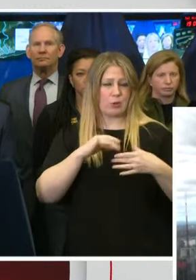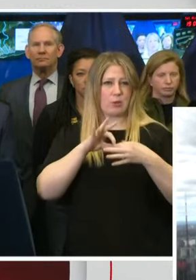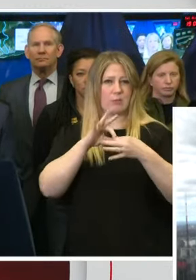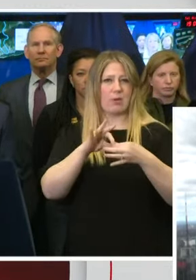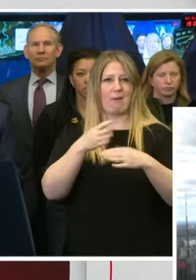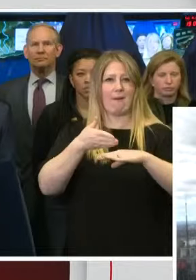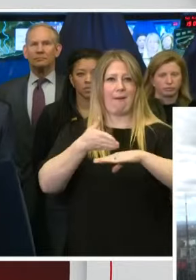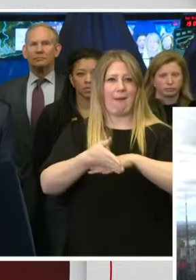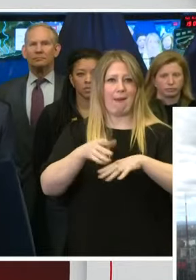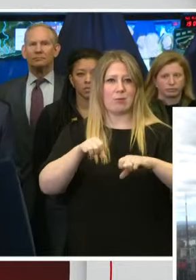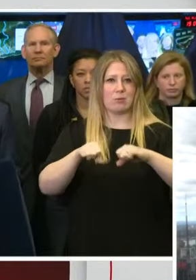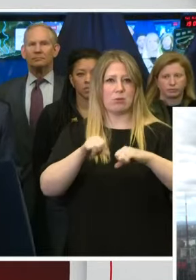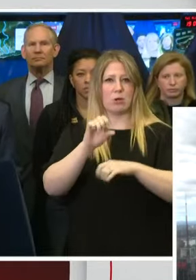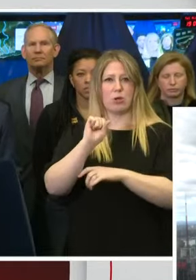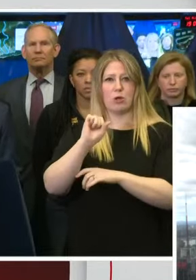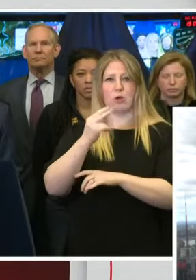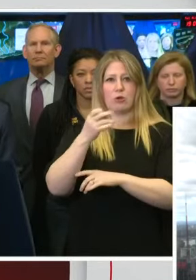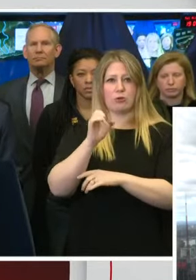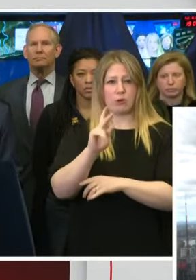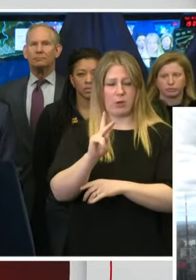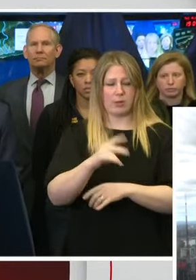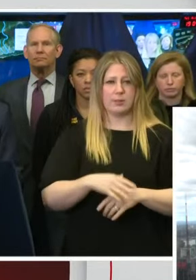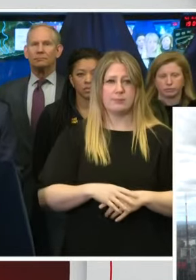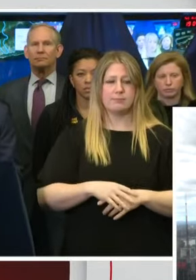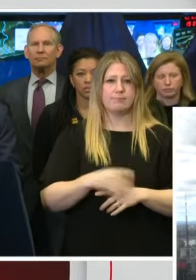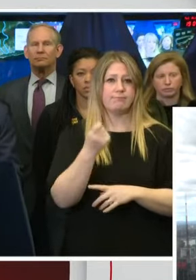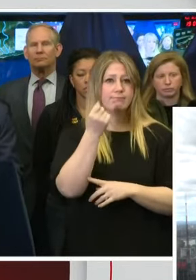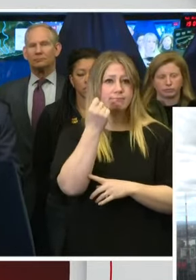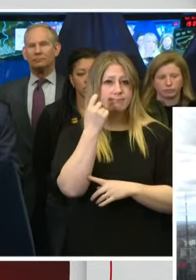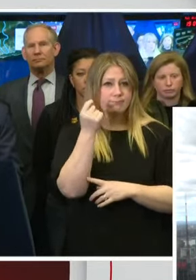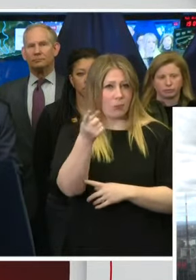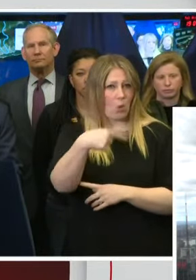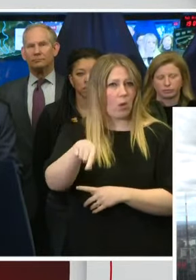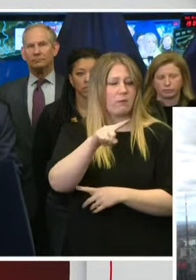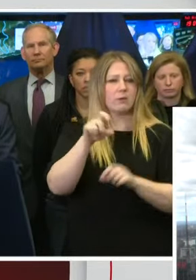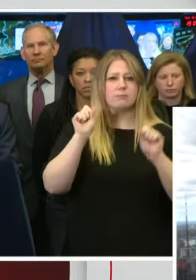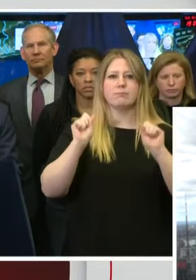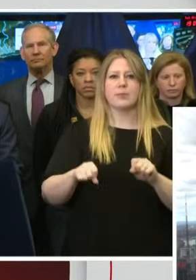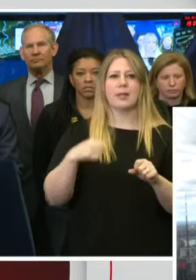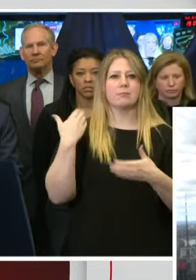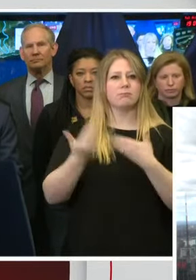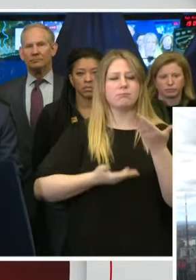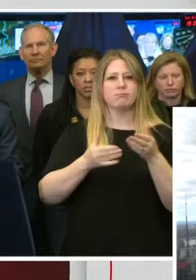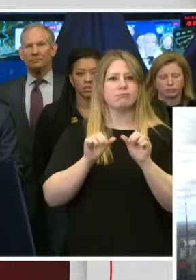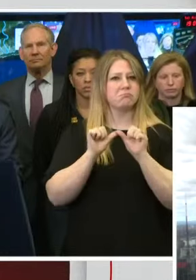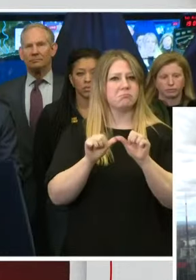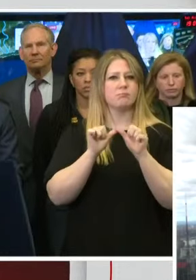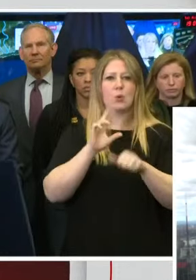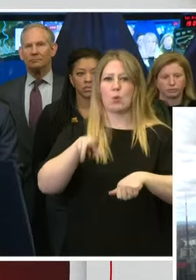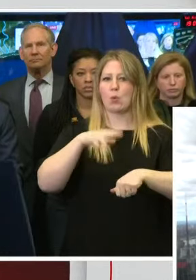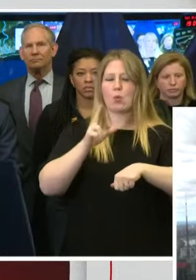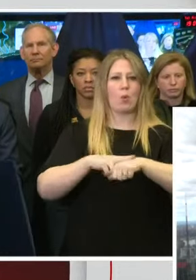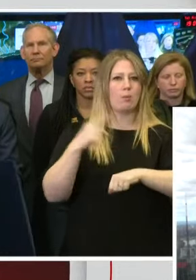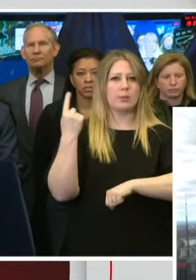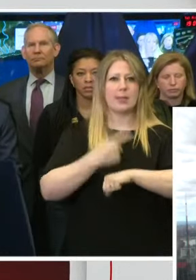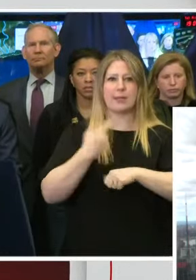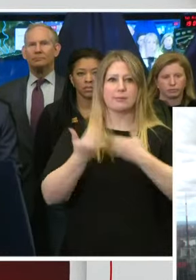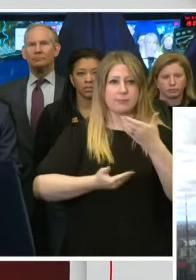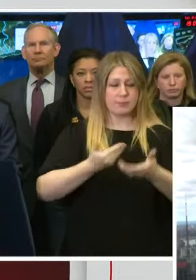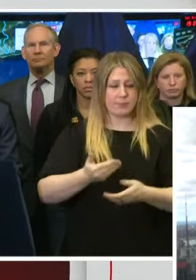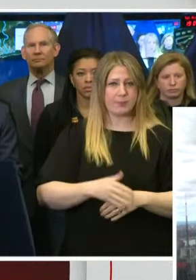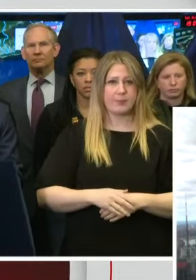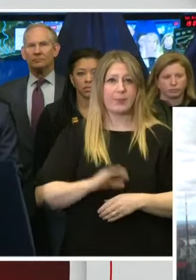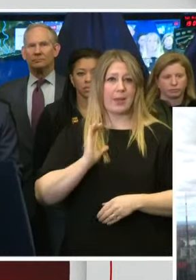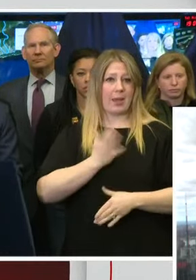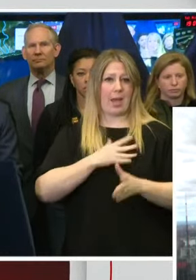New Yorkers should go about their normal day. First responders are working to make sure the city's safe. And one thing